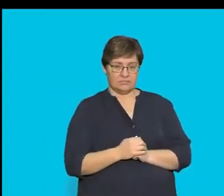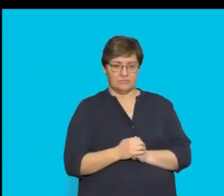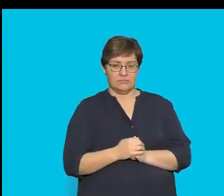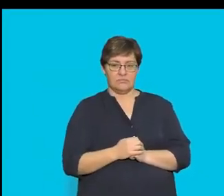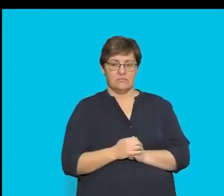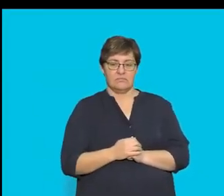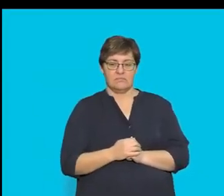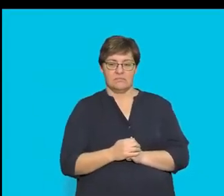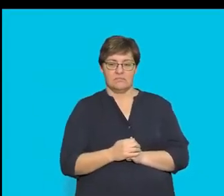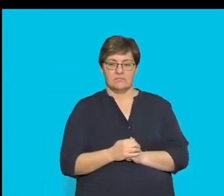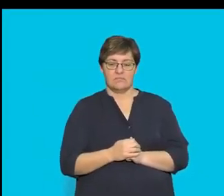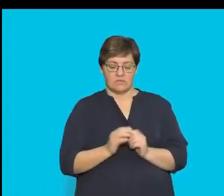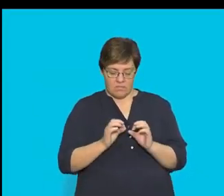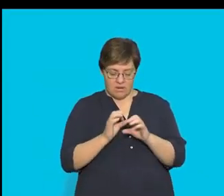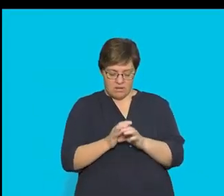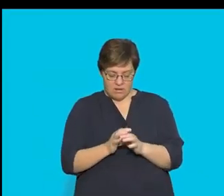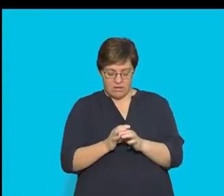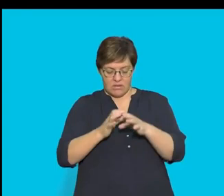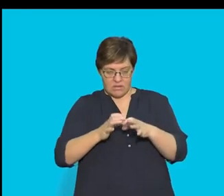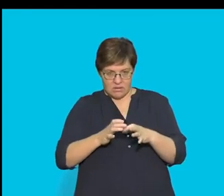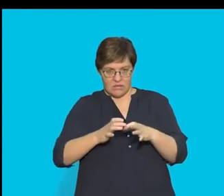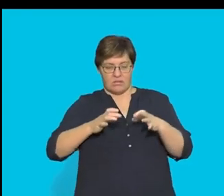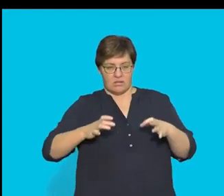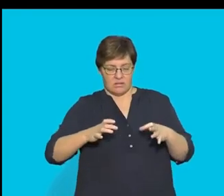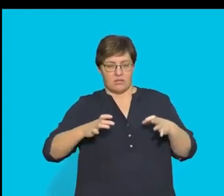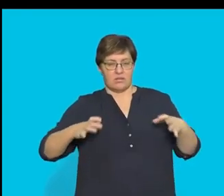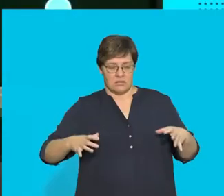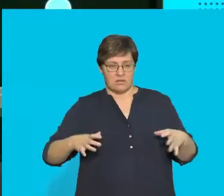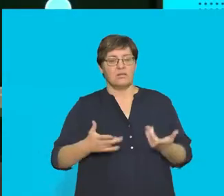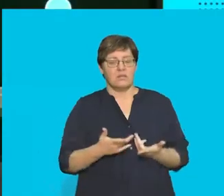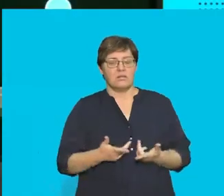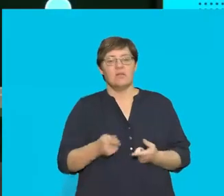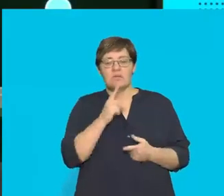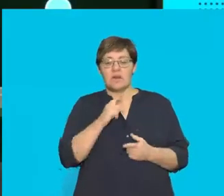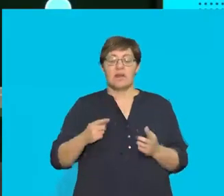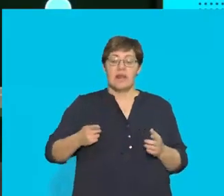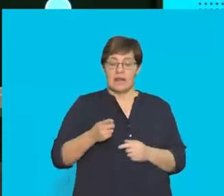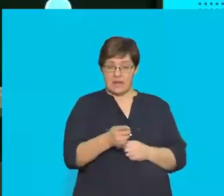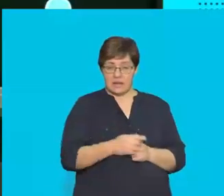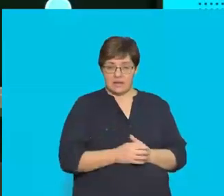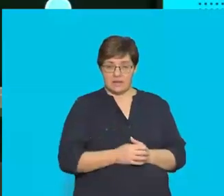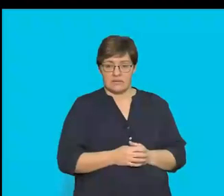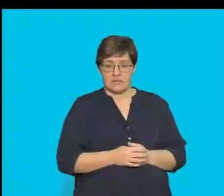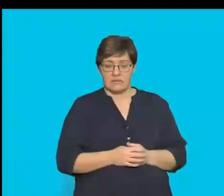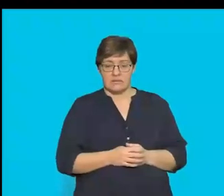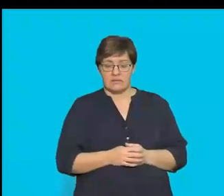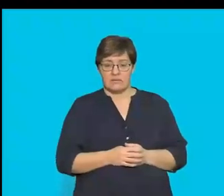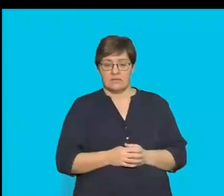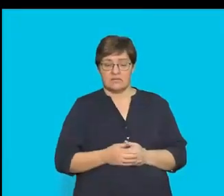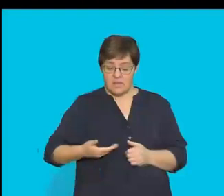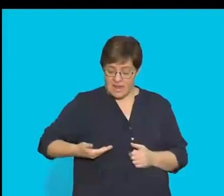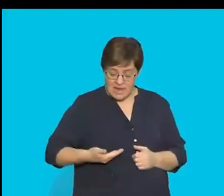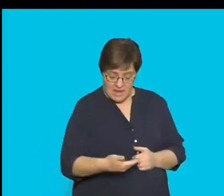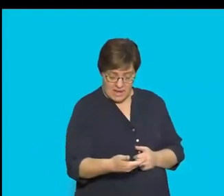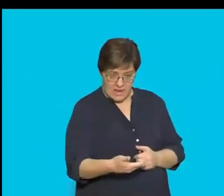little bit further away from it. The field direction is the same. Going in for the cross